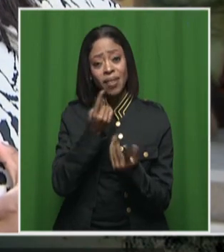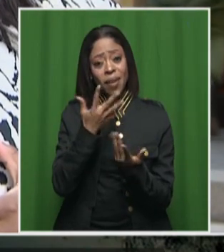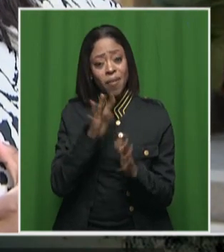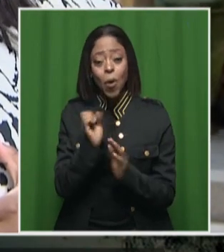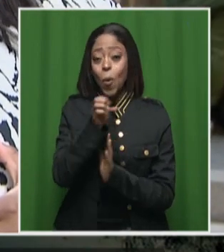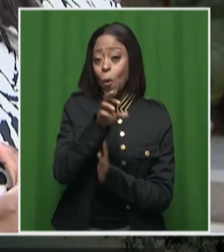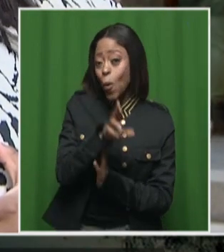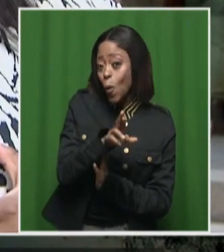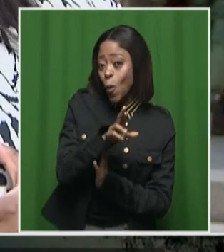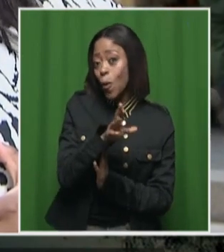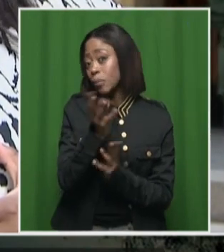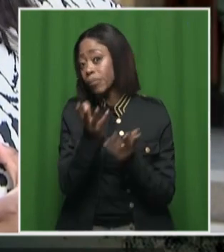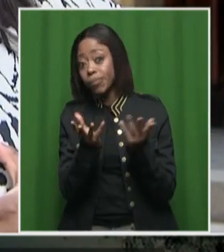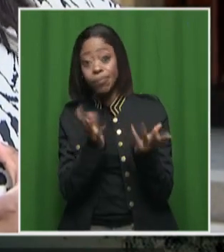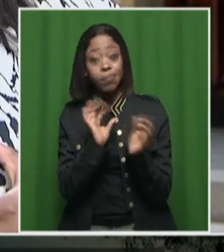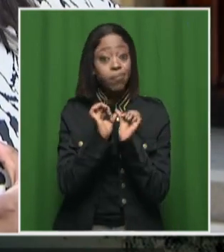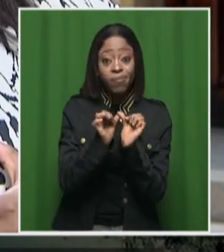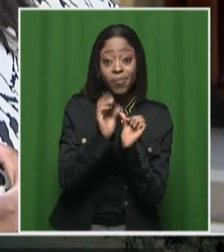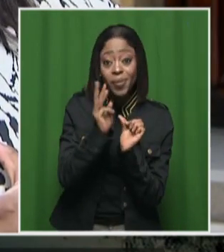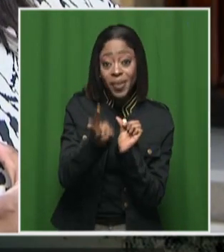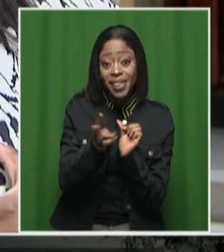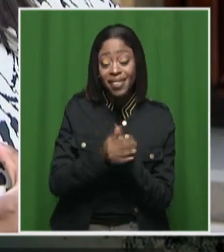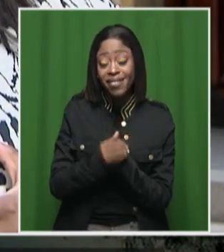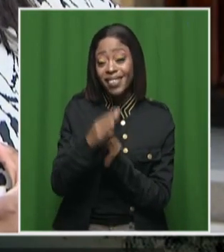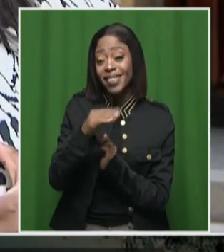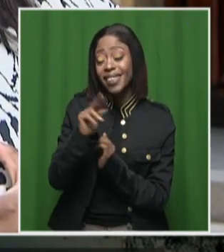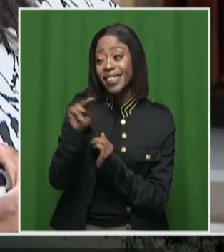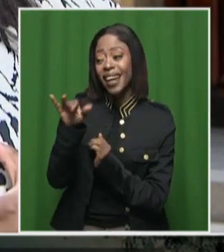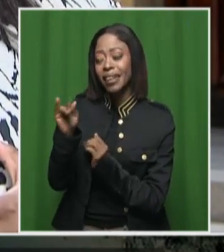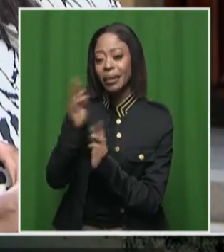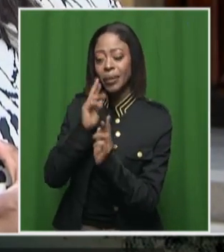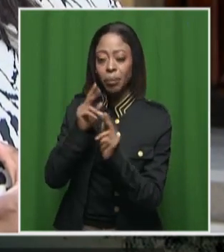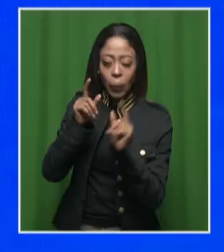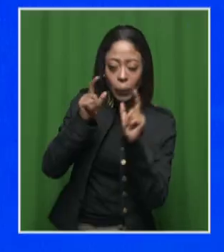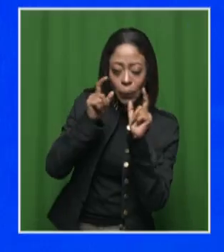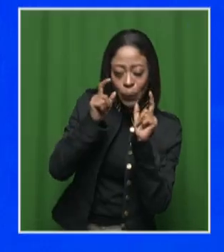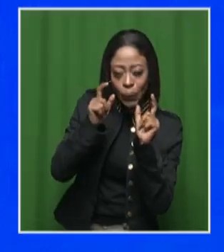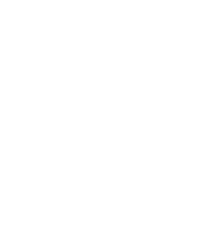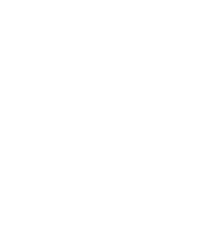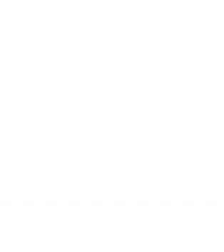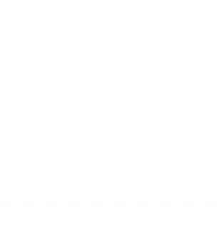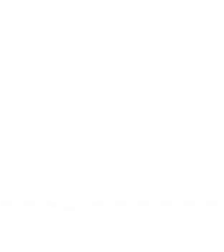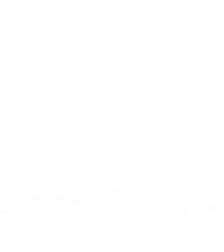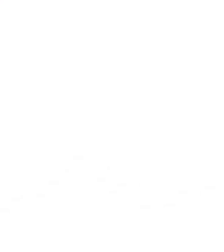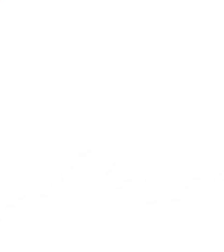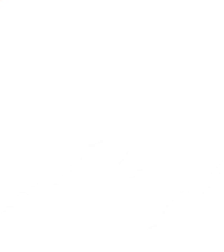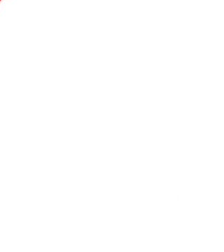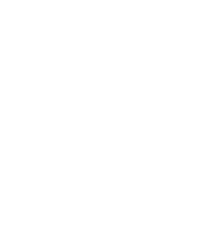or whether this will go ahead. Canny Maphanga, our reporter, watching that story for us.